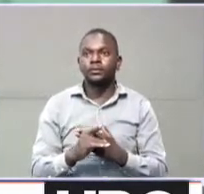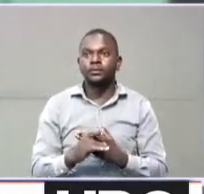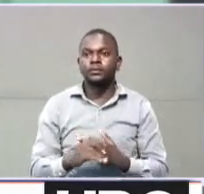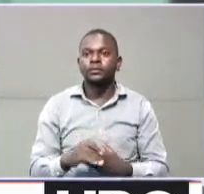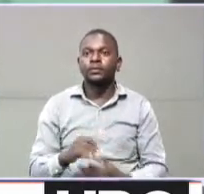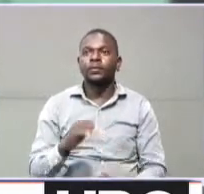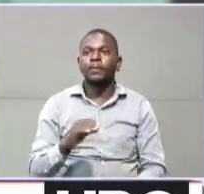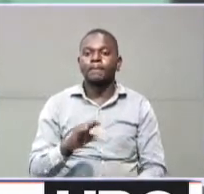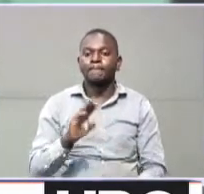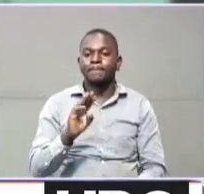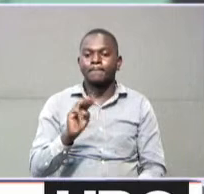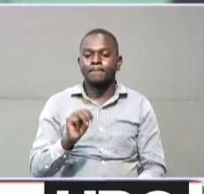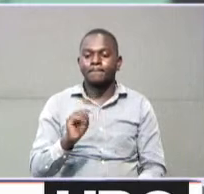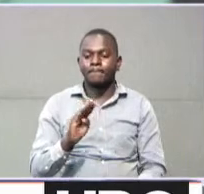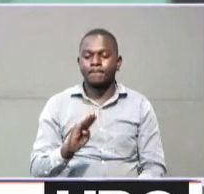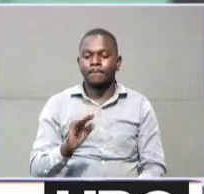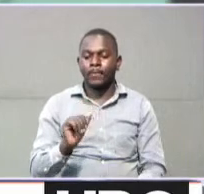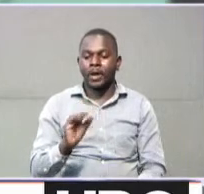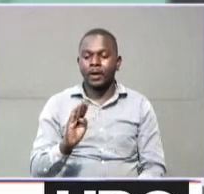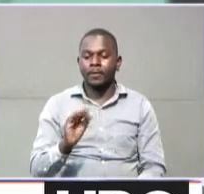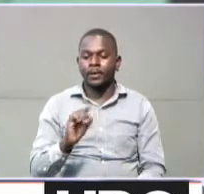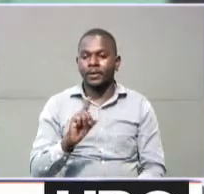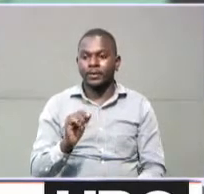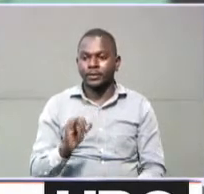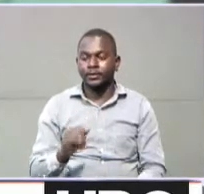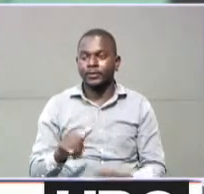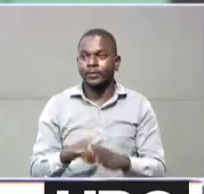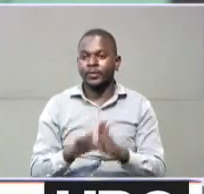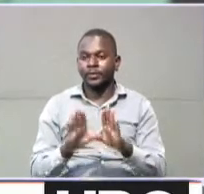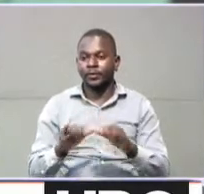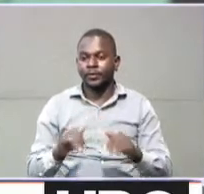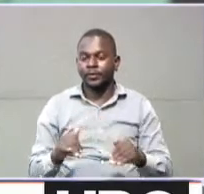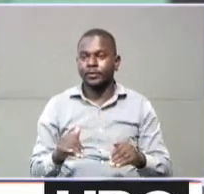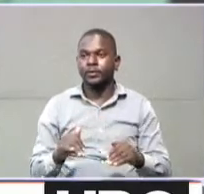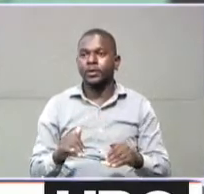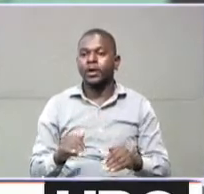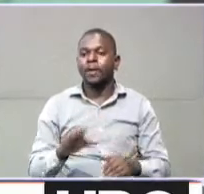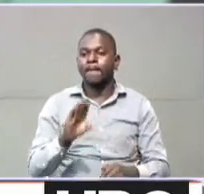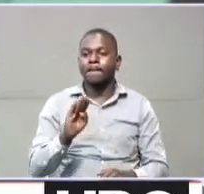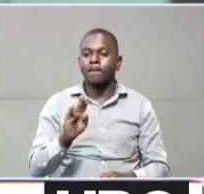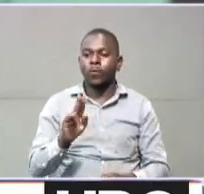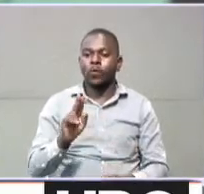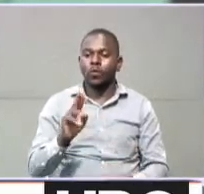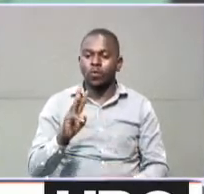baba zapasco member of parliament county in mourinho district